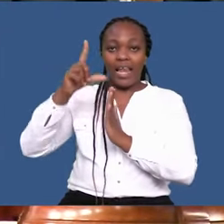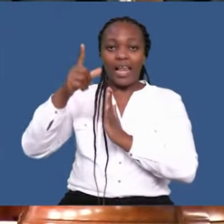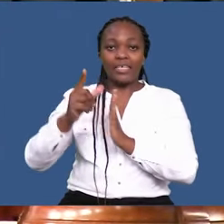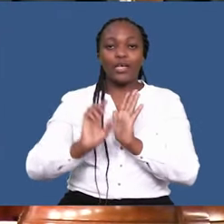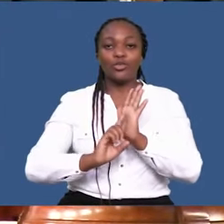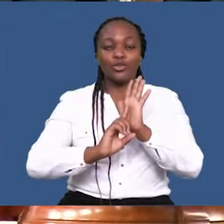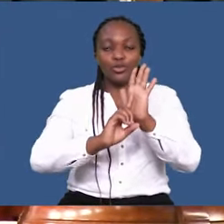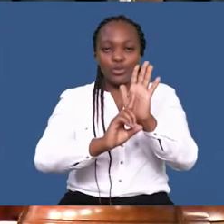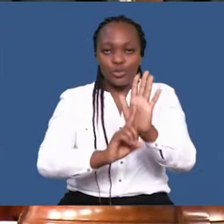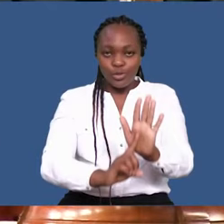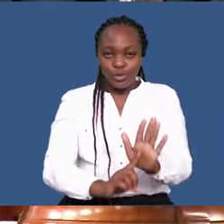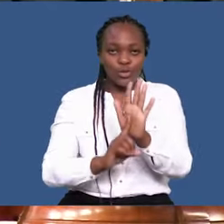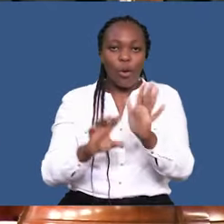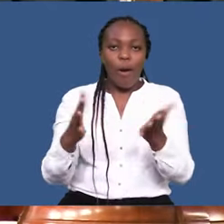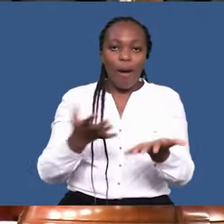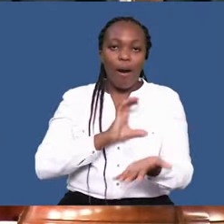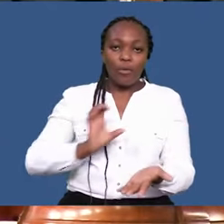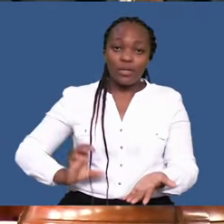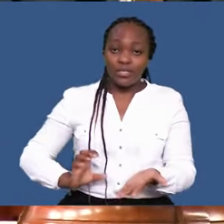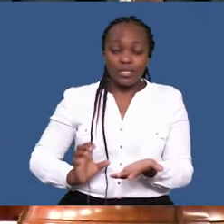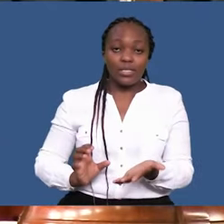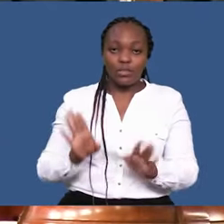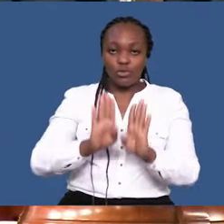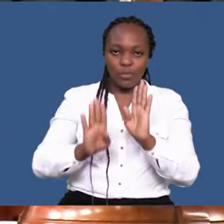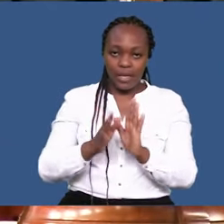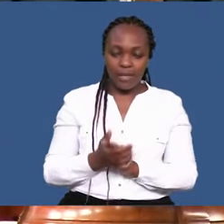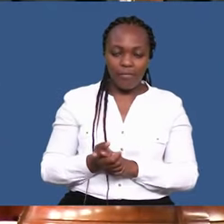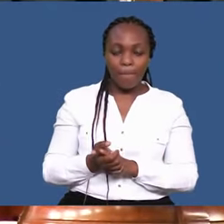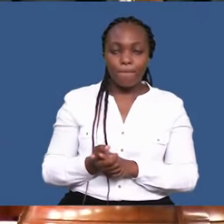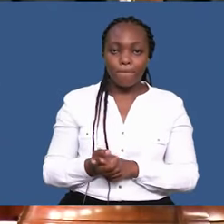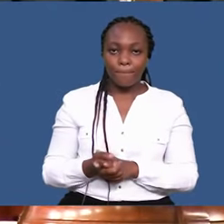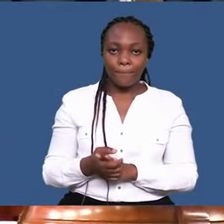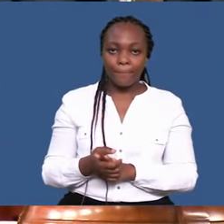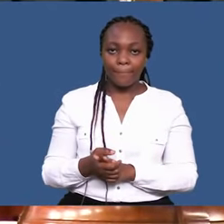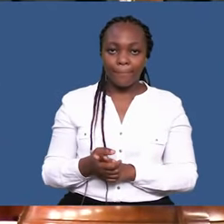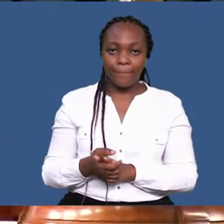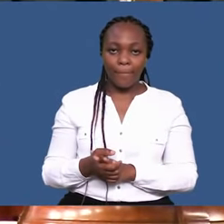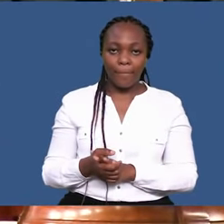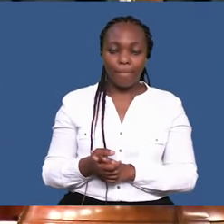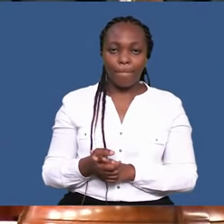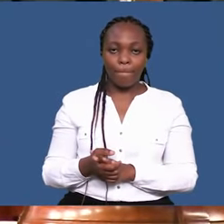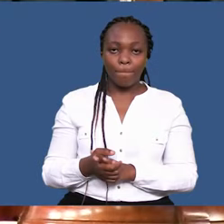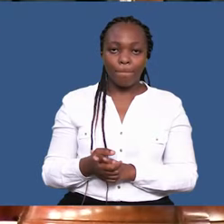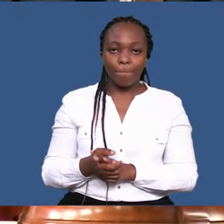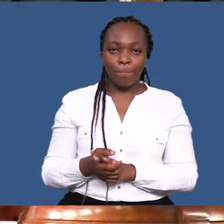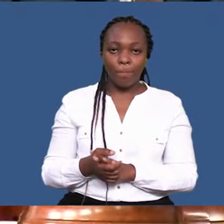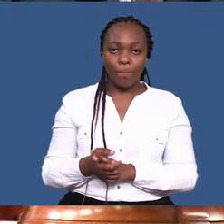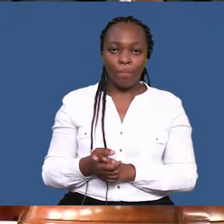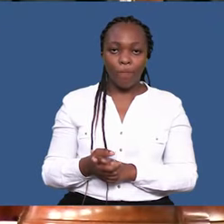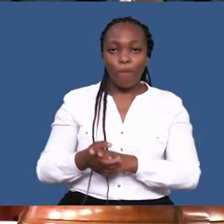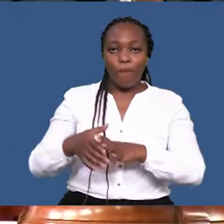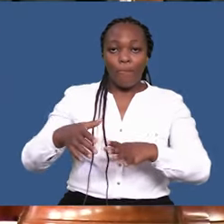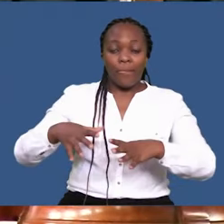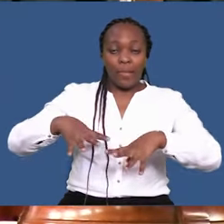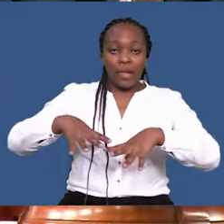by showing the things that we learned from Reverend Josephine, the supremacy of Christ, and how we